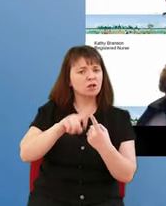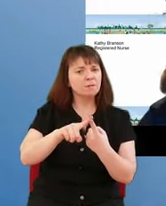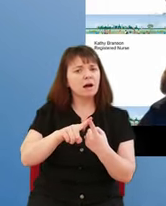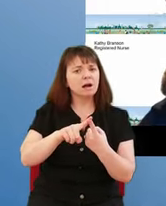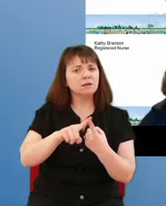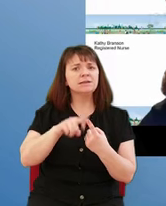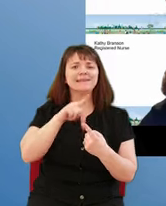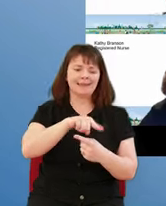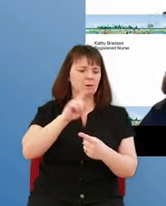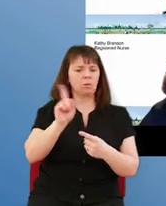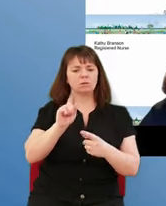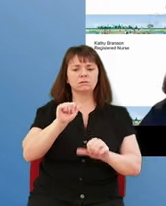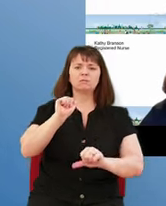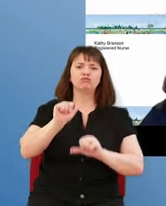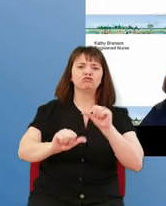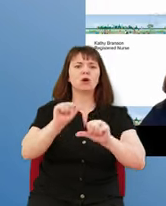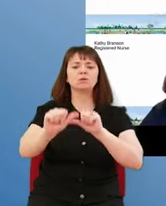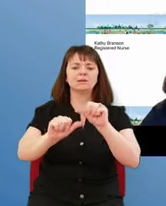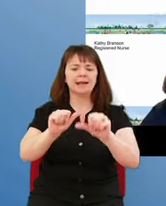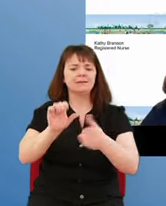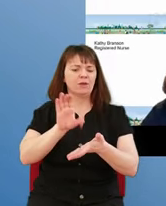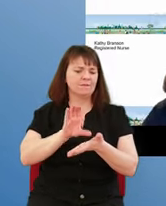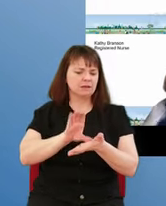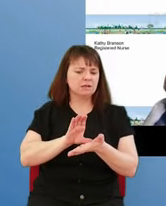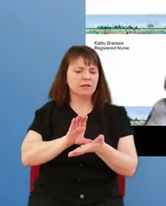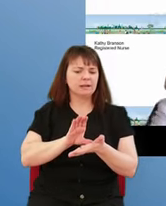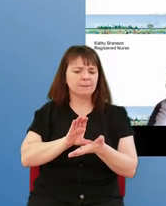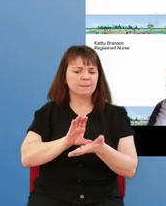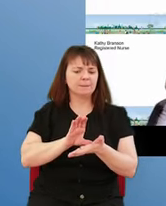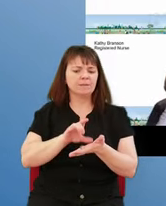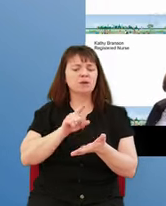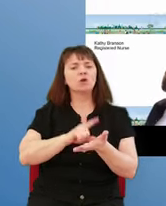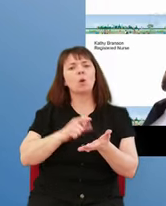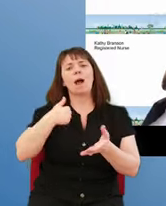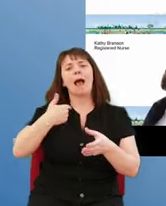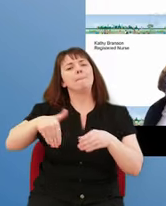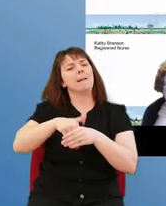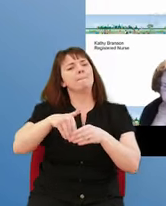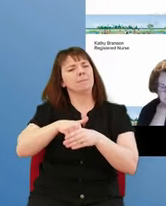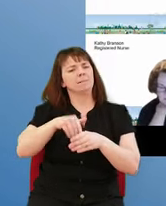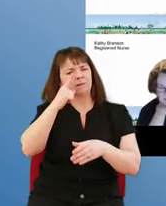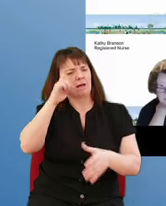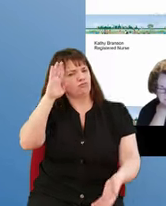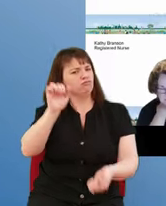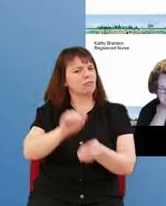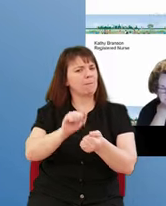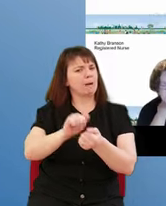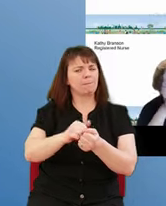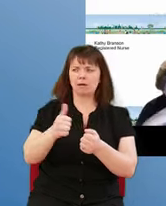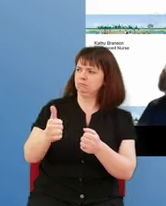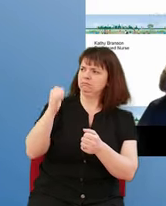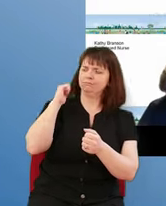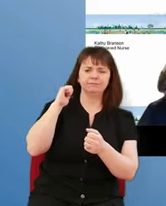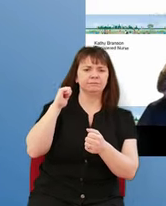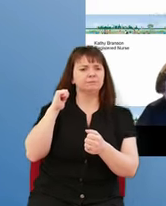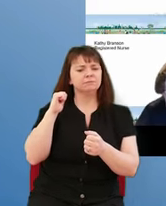recall from the previous meeting that we did talk about the tier audit